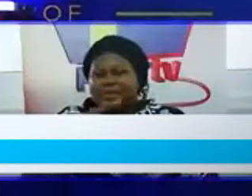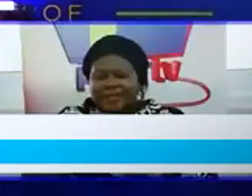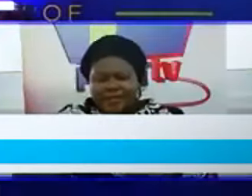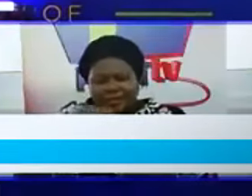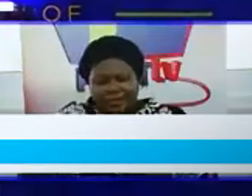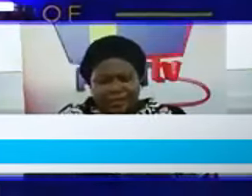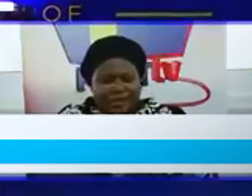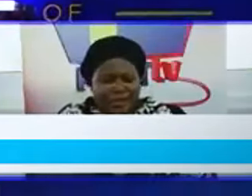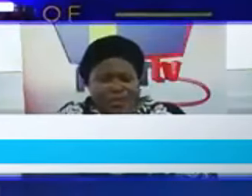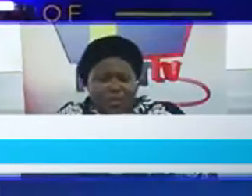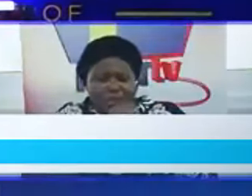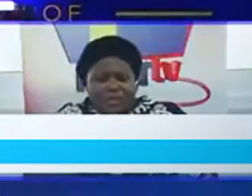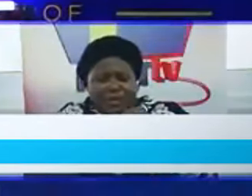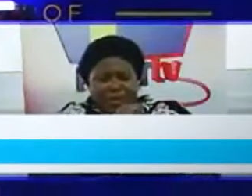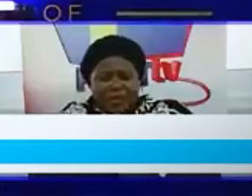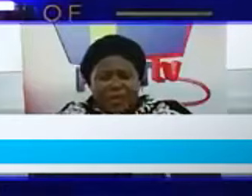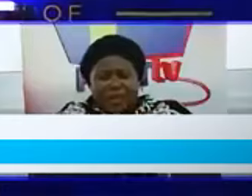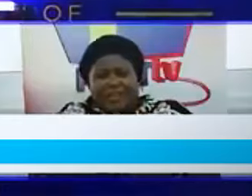room.